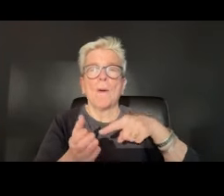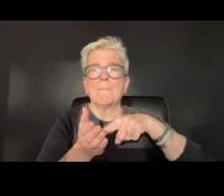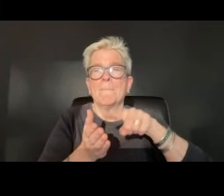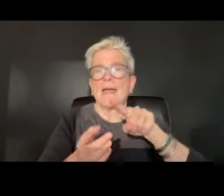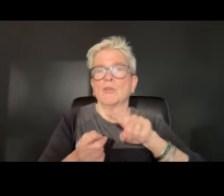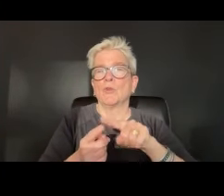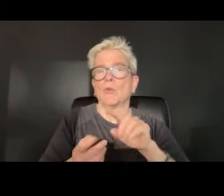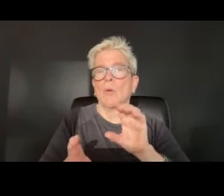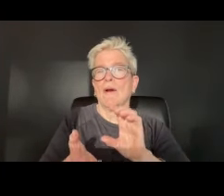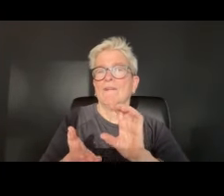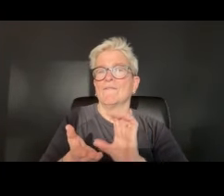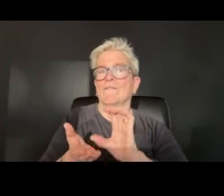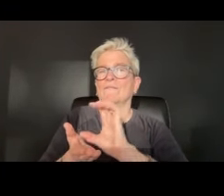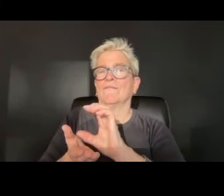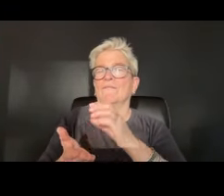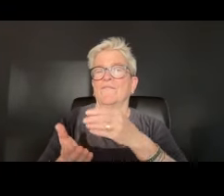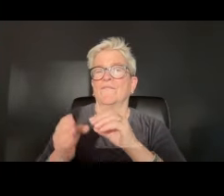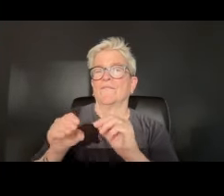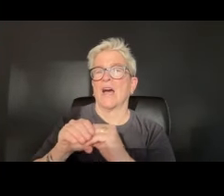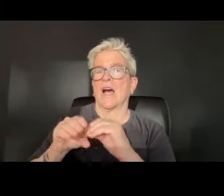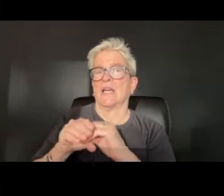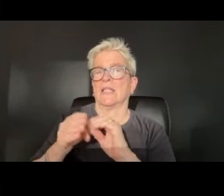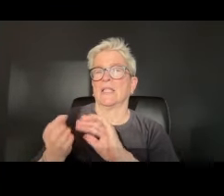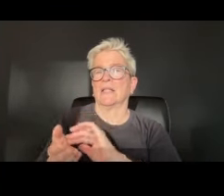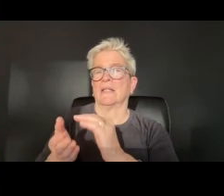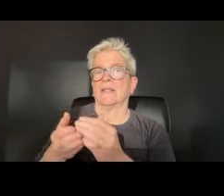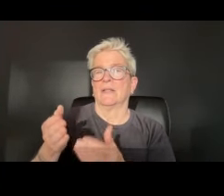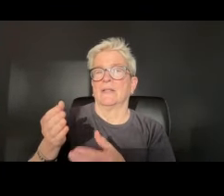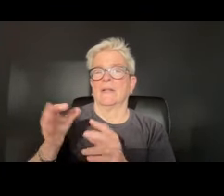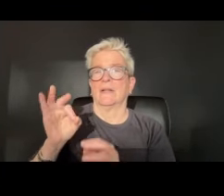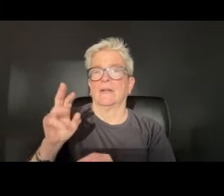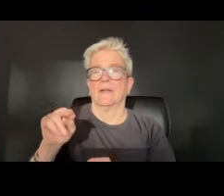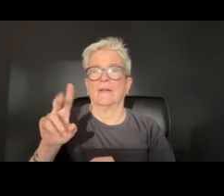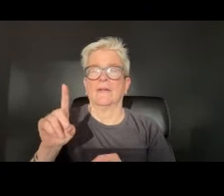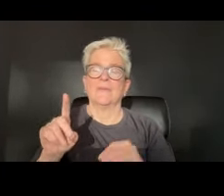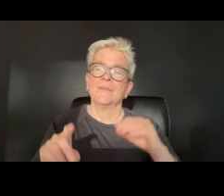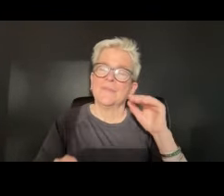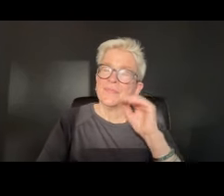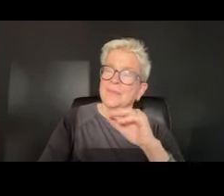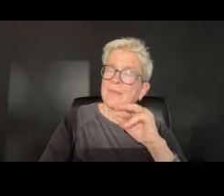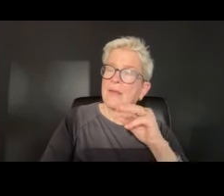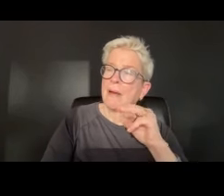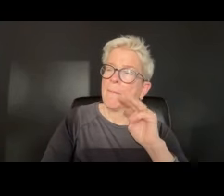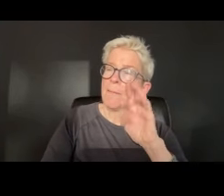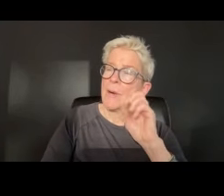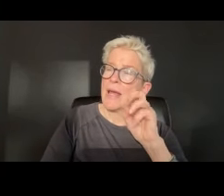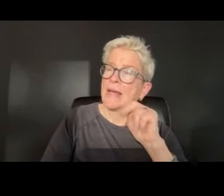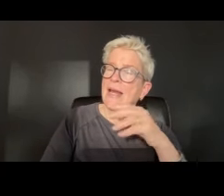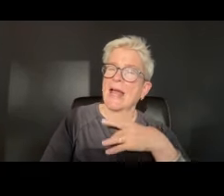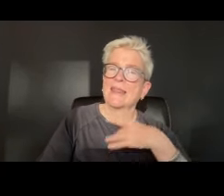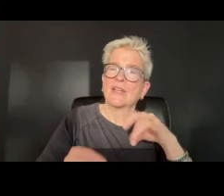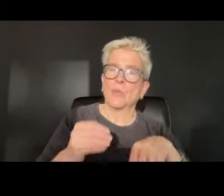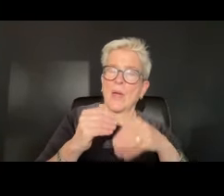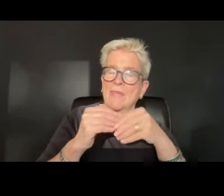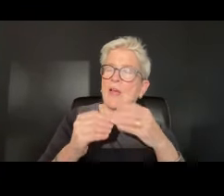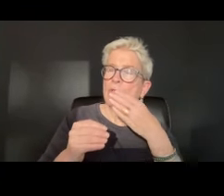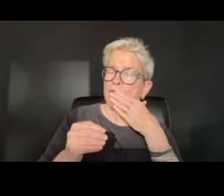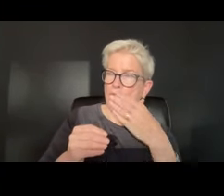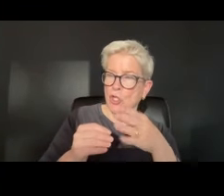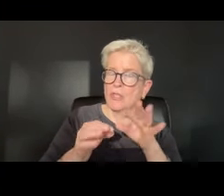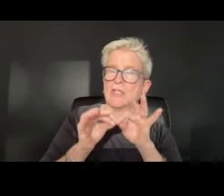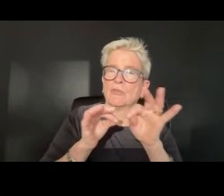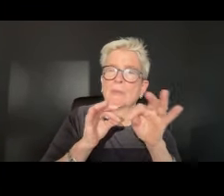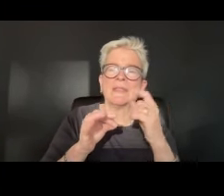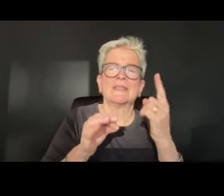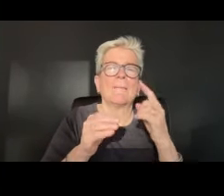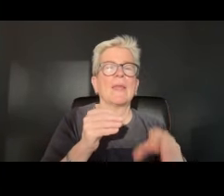that program as well. Hey, Brennan, one thing I would just add to that description, that was a good one, is that the